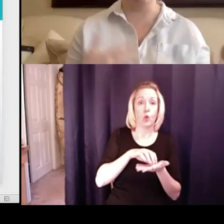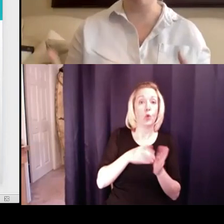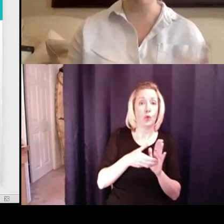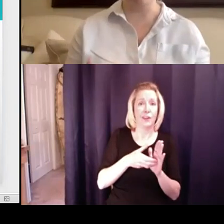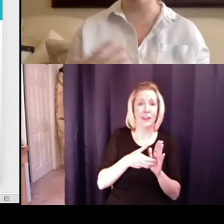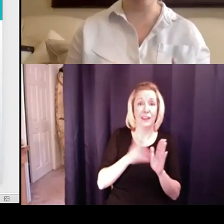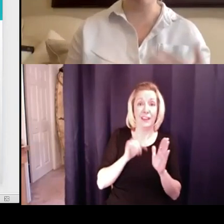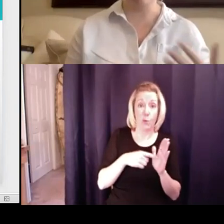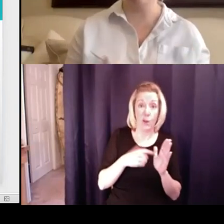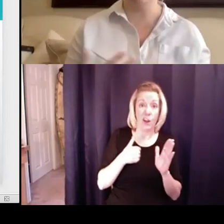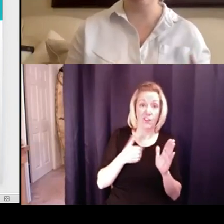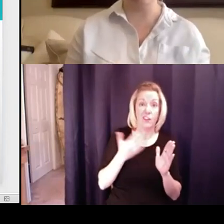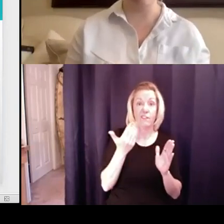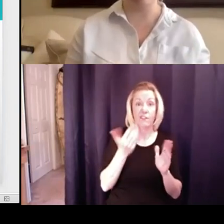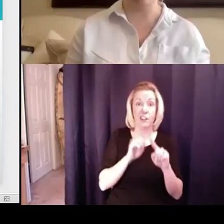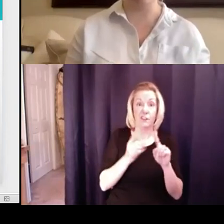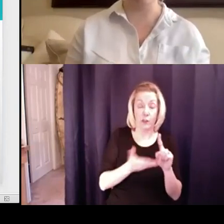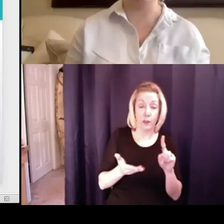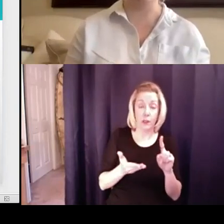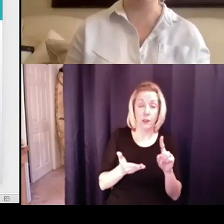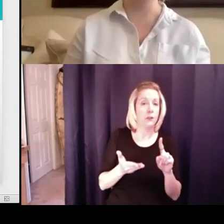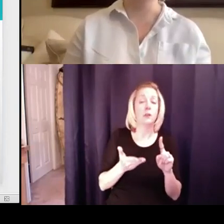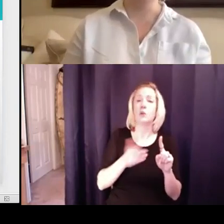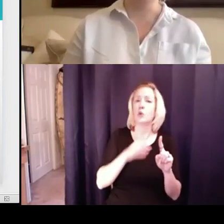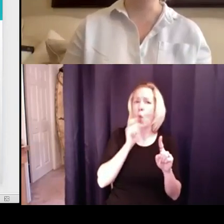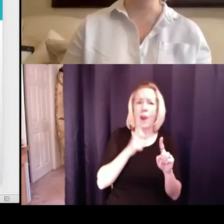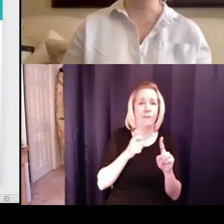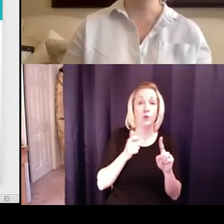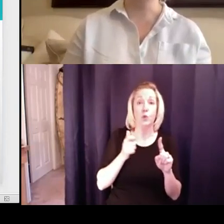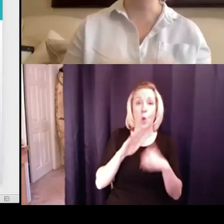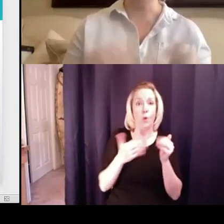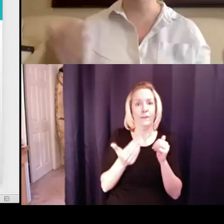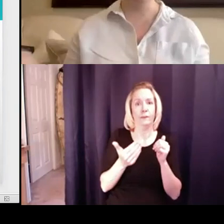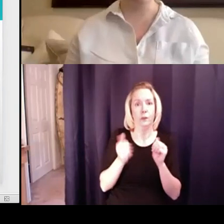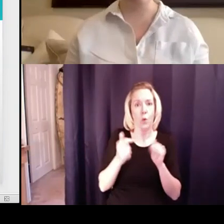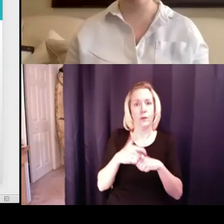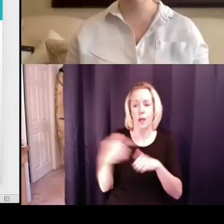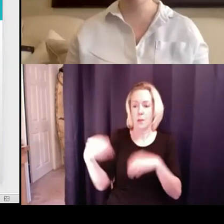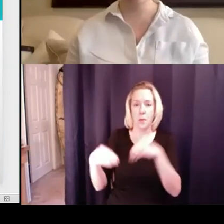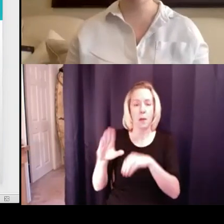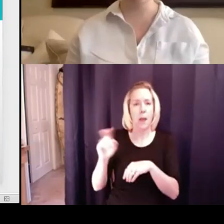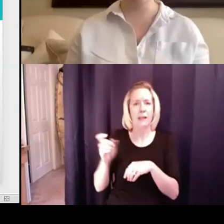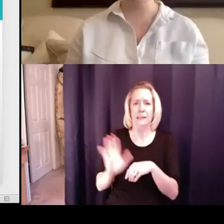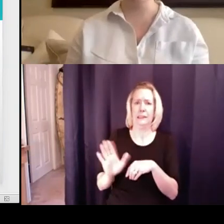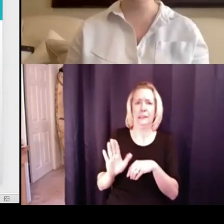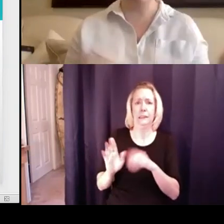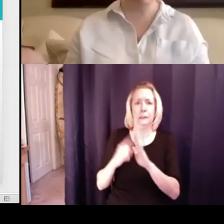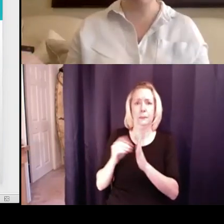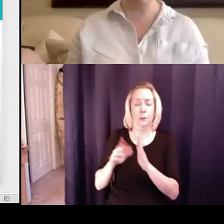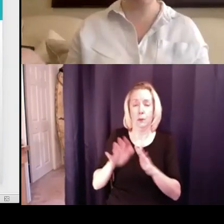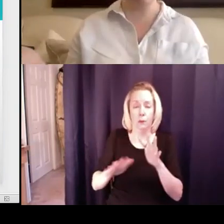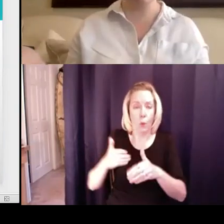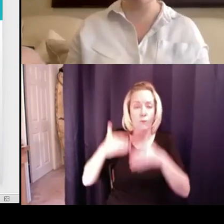do all 15 objects every single time you read the story, right? Maybe you're focusing on a handful of different ones. Maybe